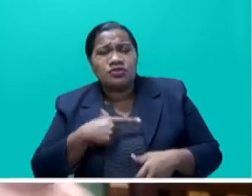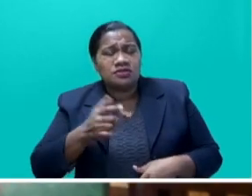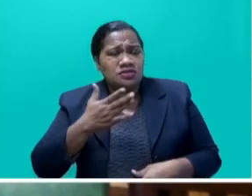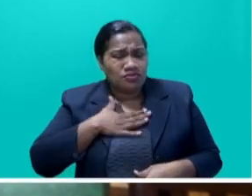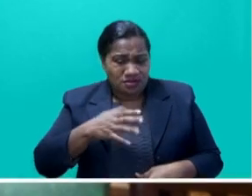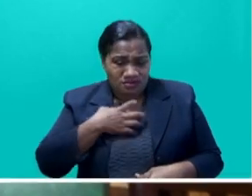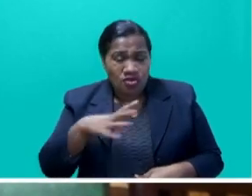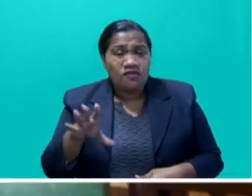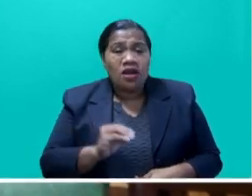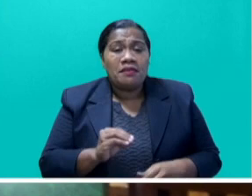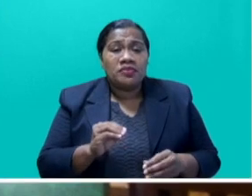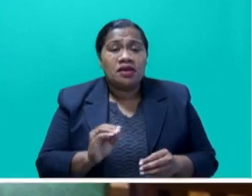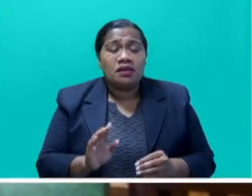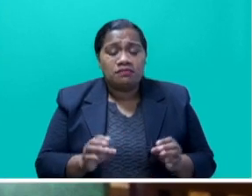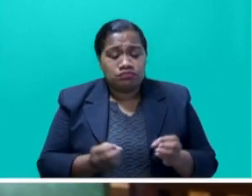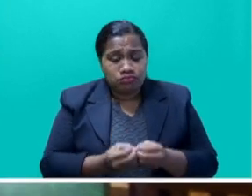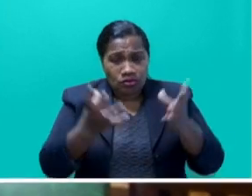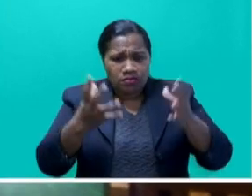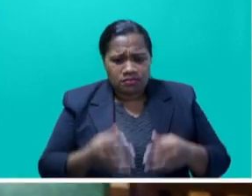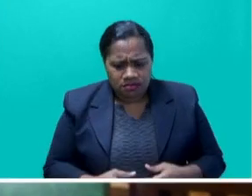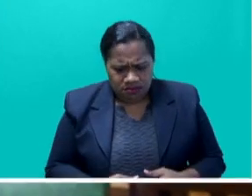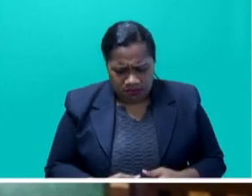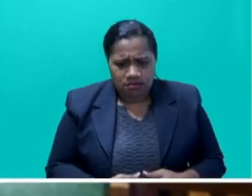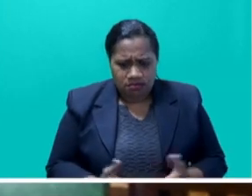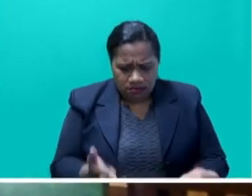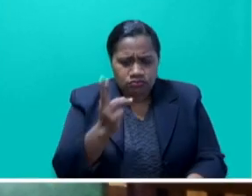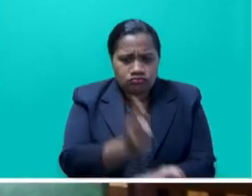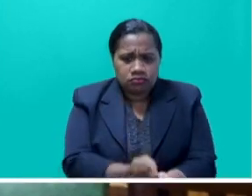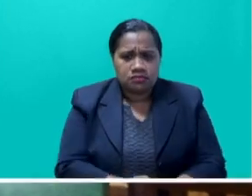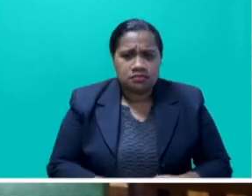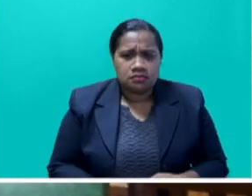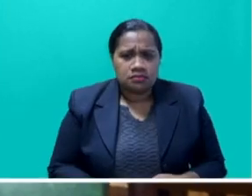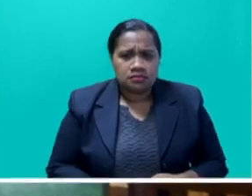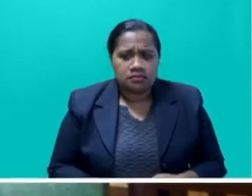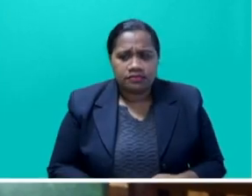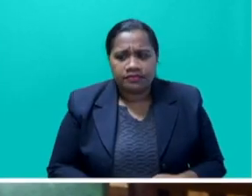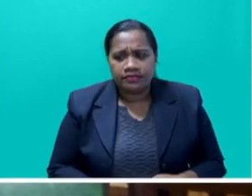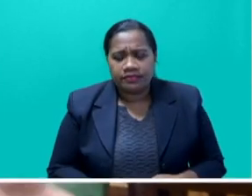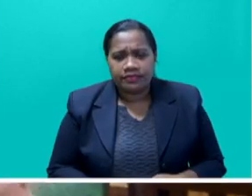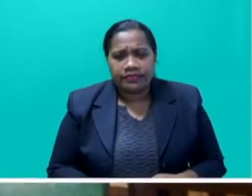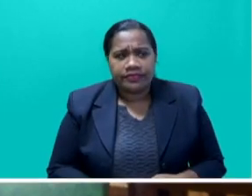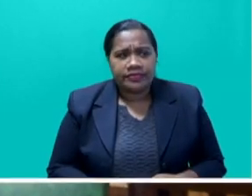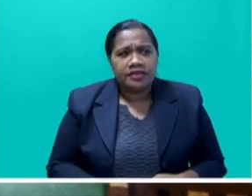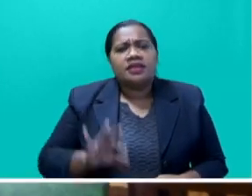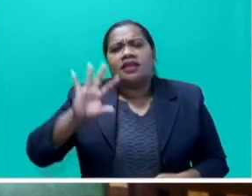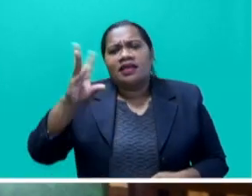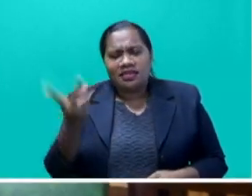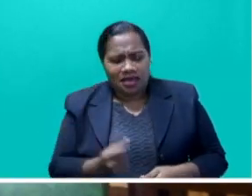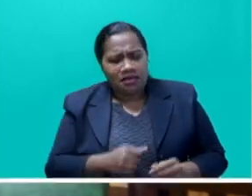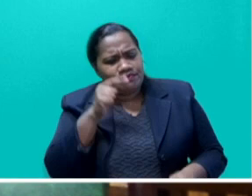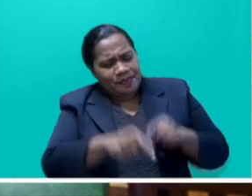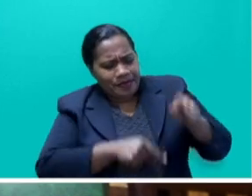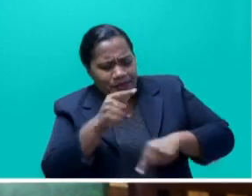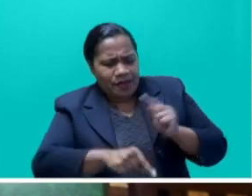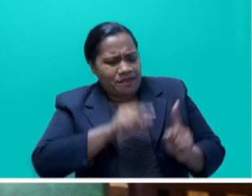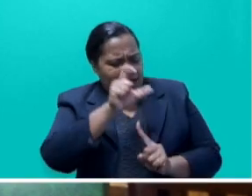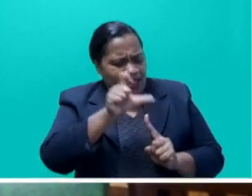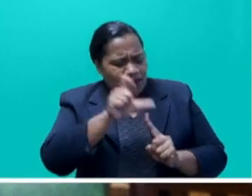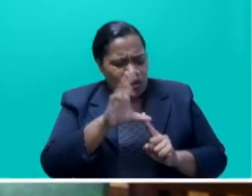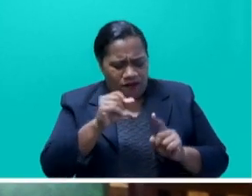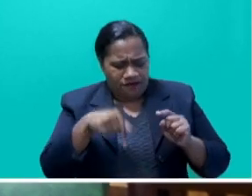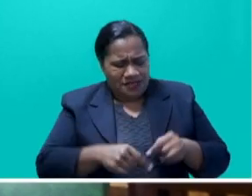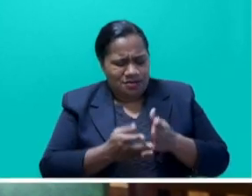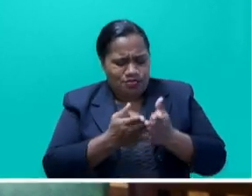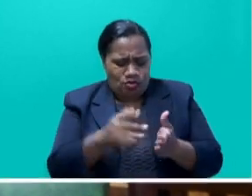that's a fact, Mr. Speaker, sir. They have come to condemn the captain of this boat on this side, Mr. Speaker, sir.